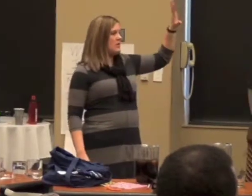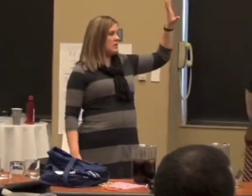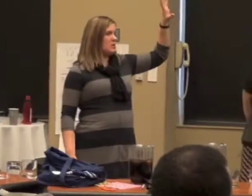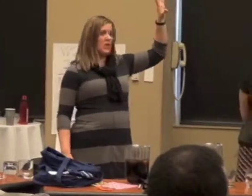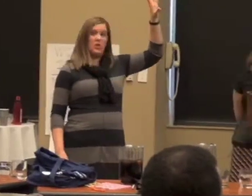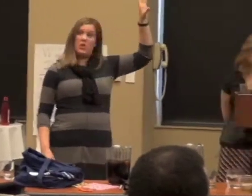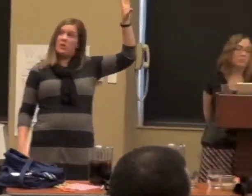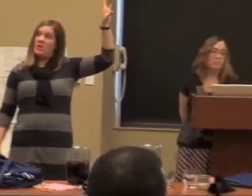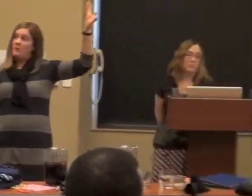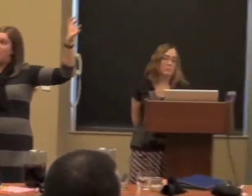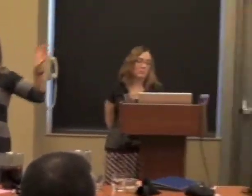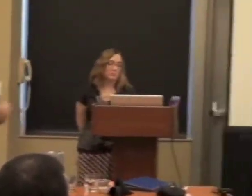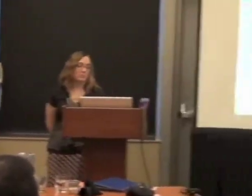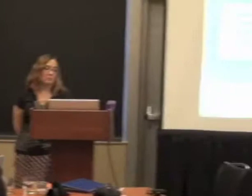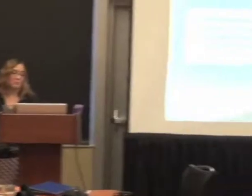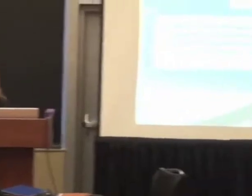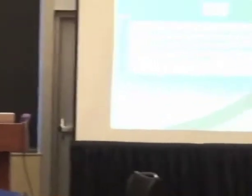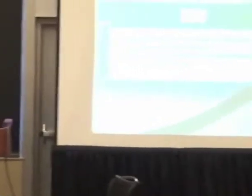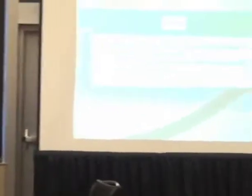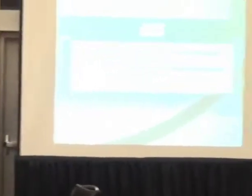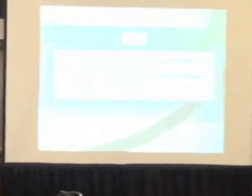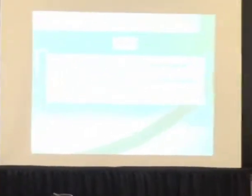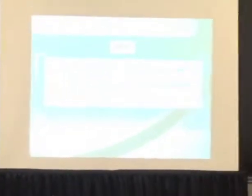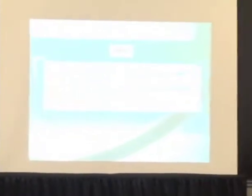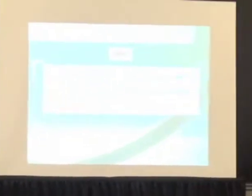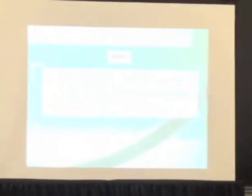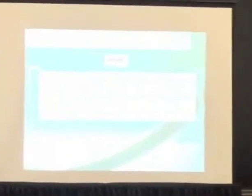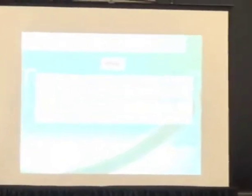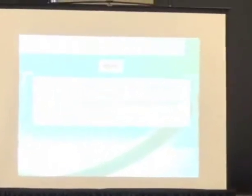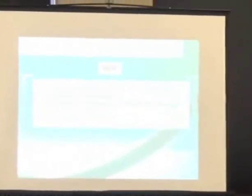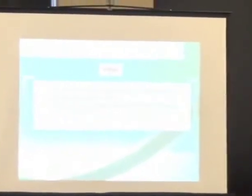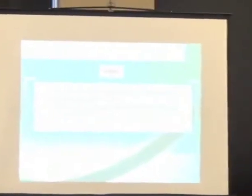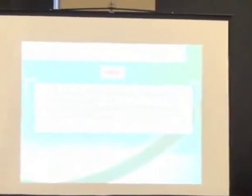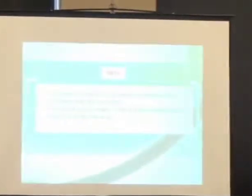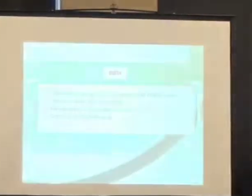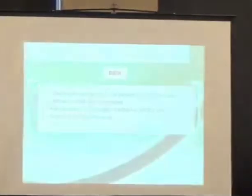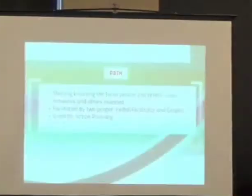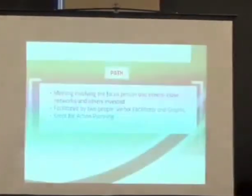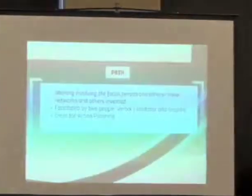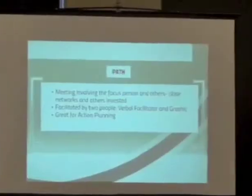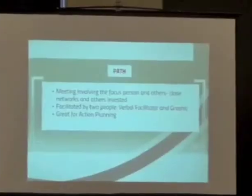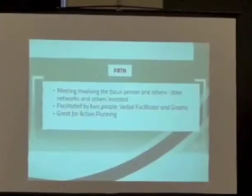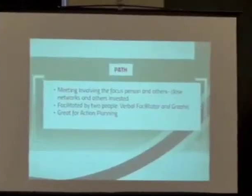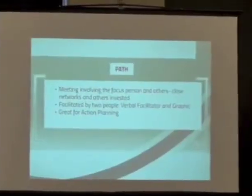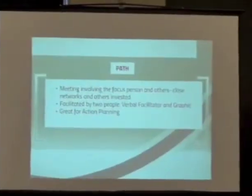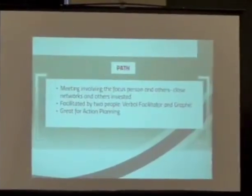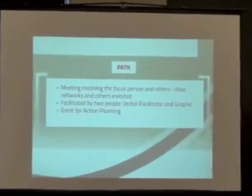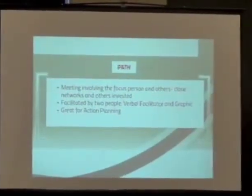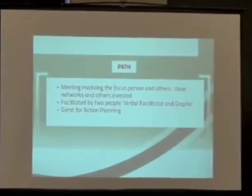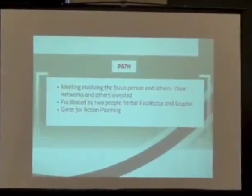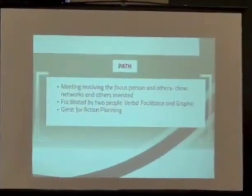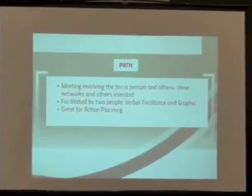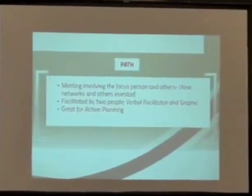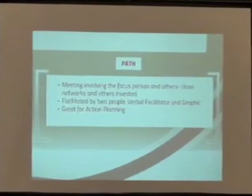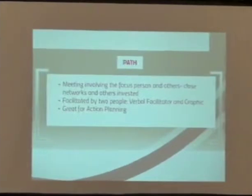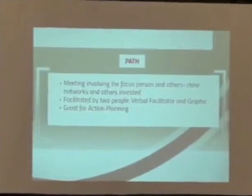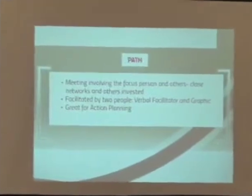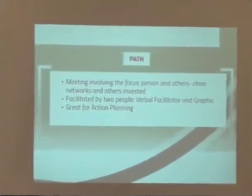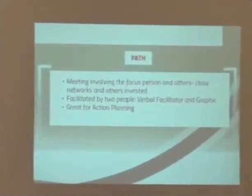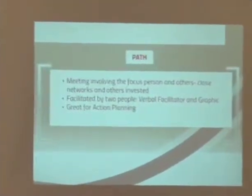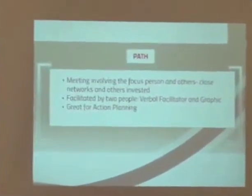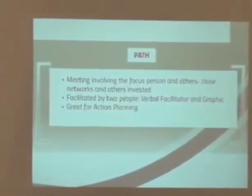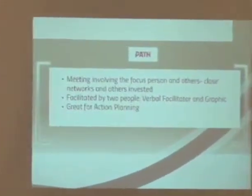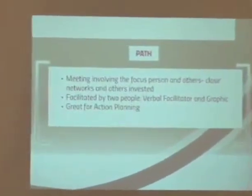So it's a really good information gathering system. I always like blending these two models. And then a PATH stands for Planning Alternative